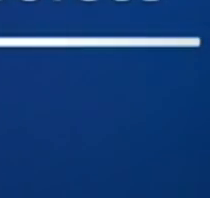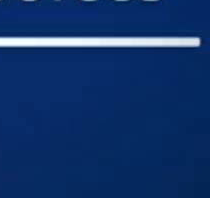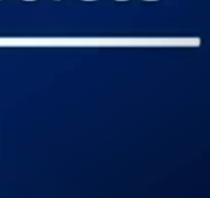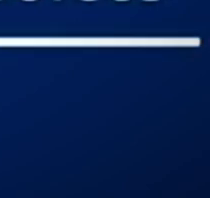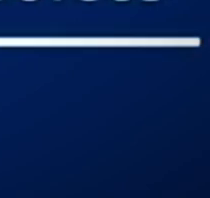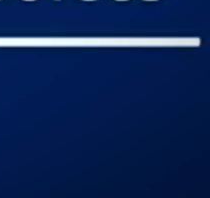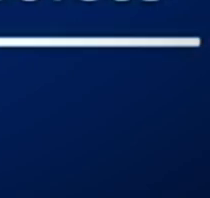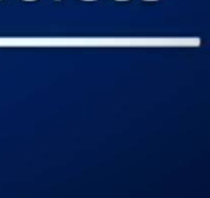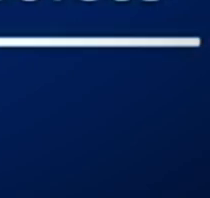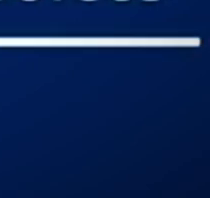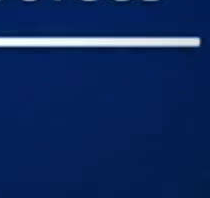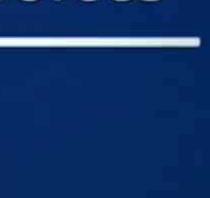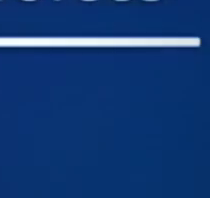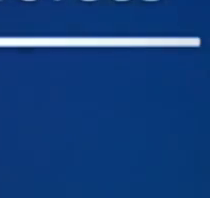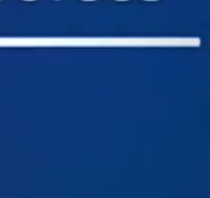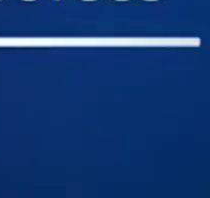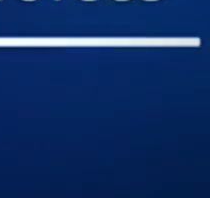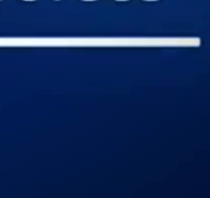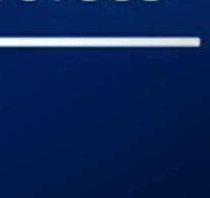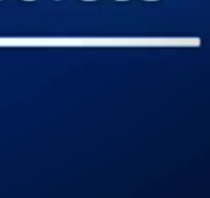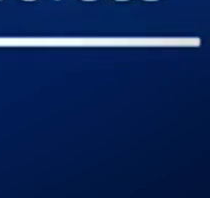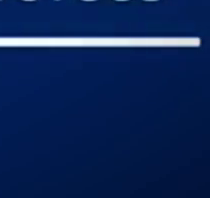choices.